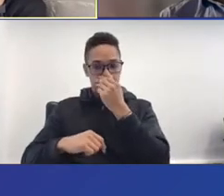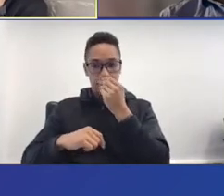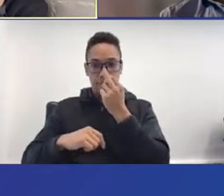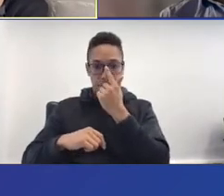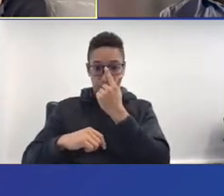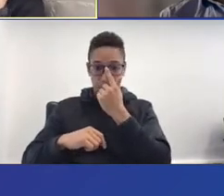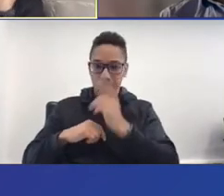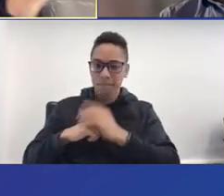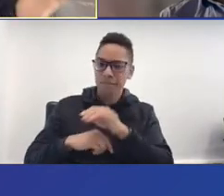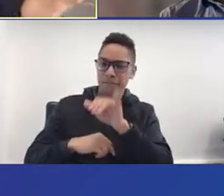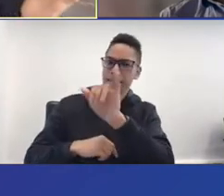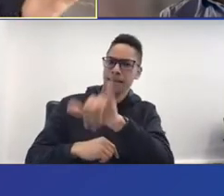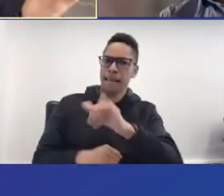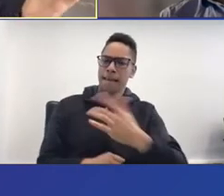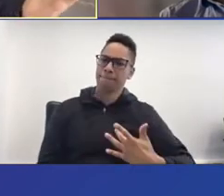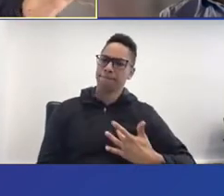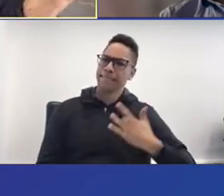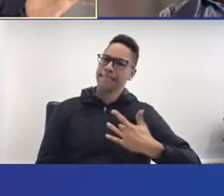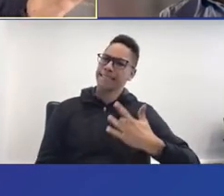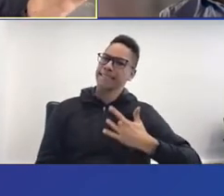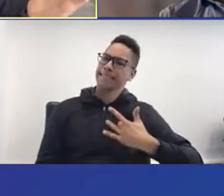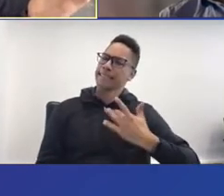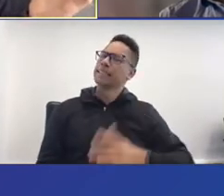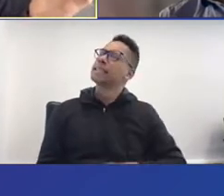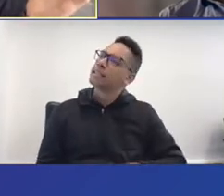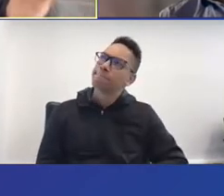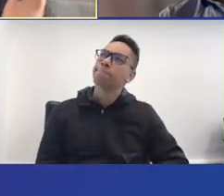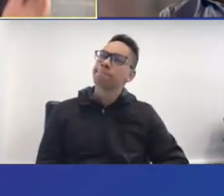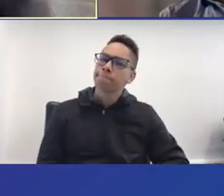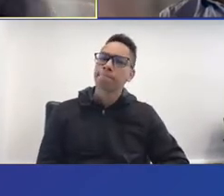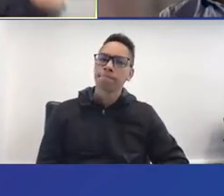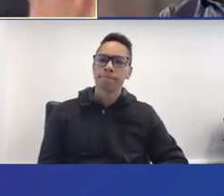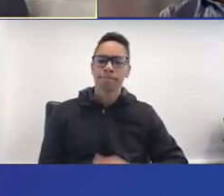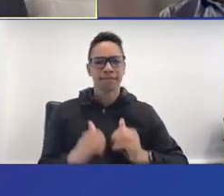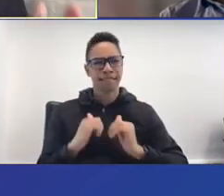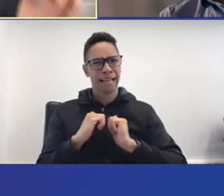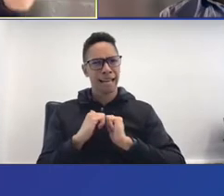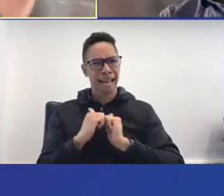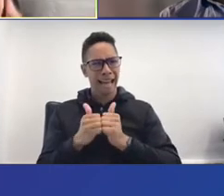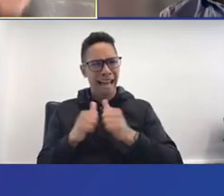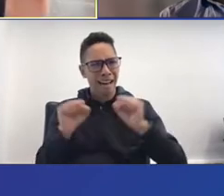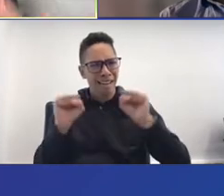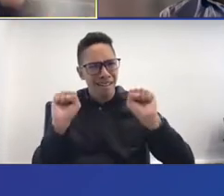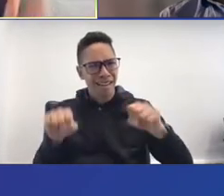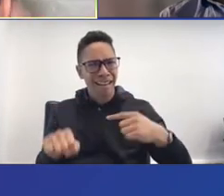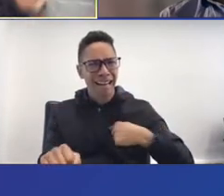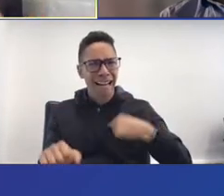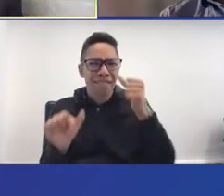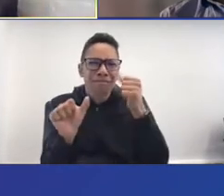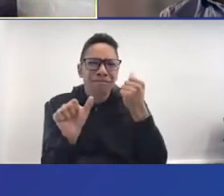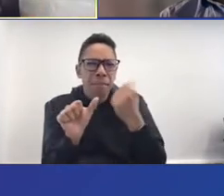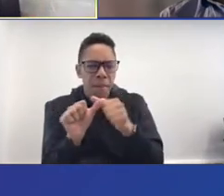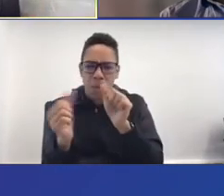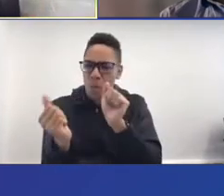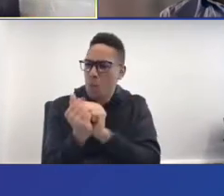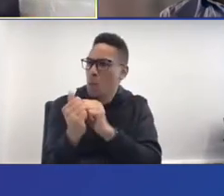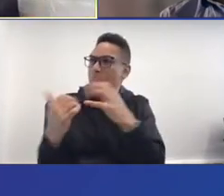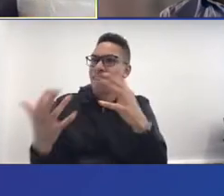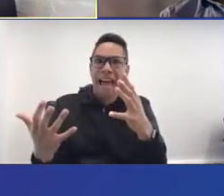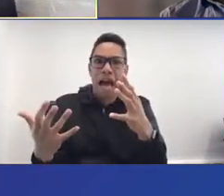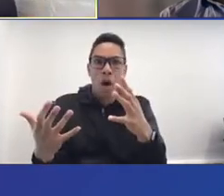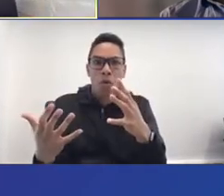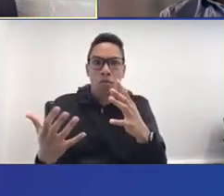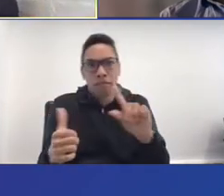That feeling of how can I remember if I don't if I don't have the member,